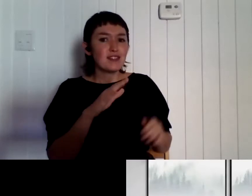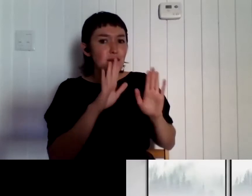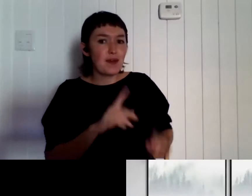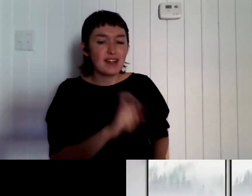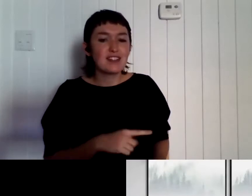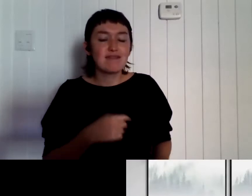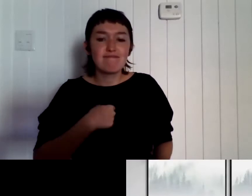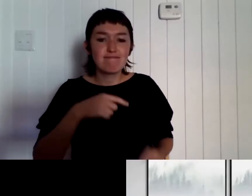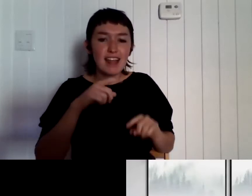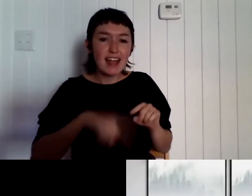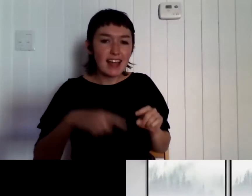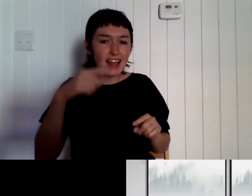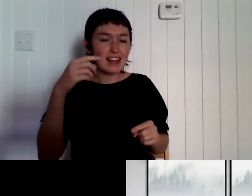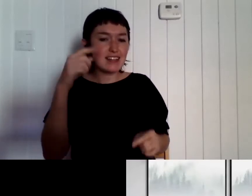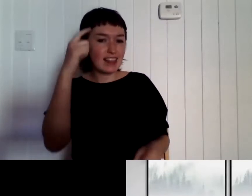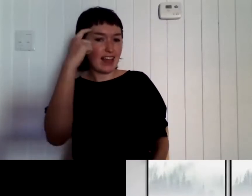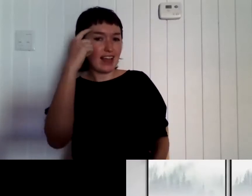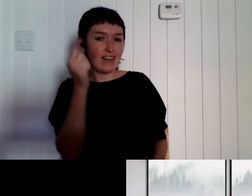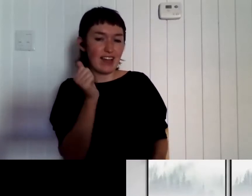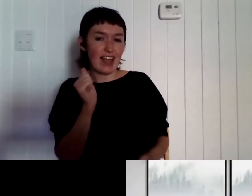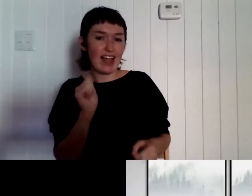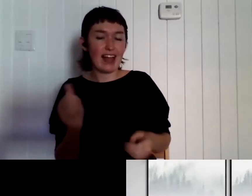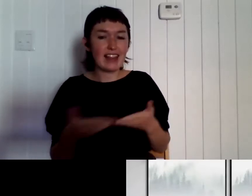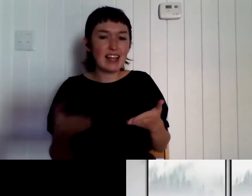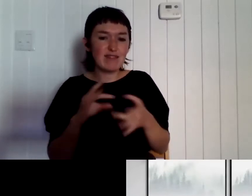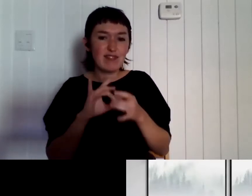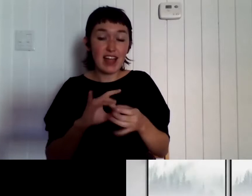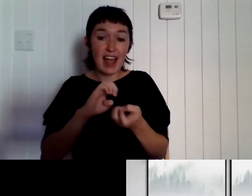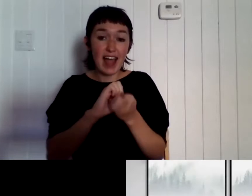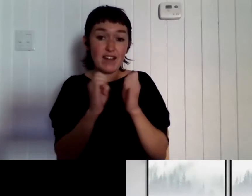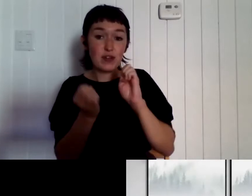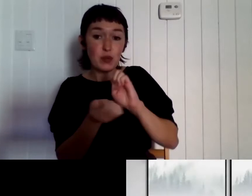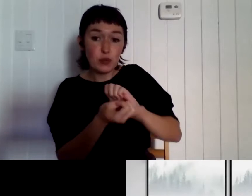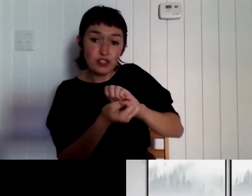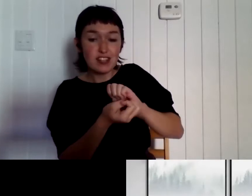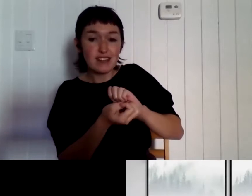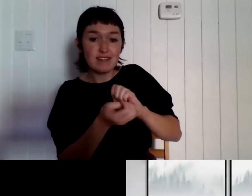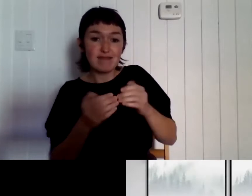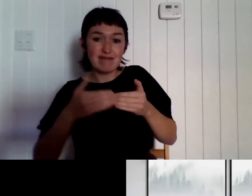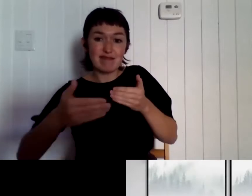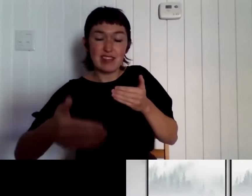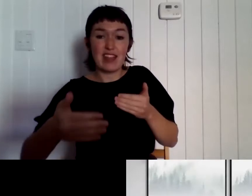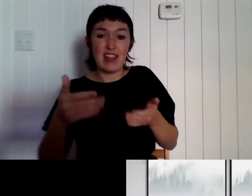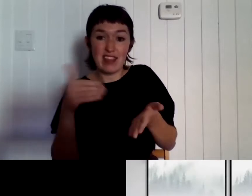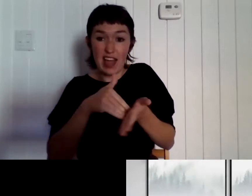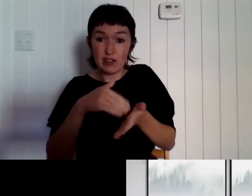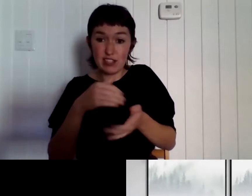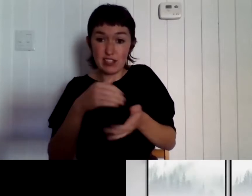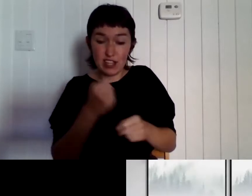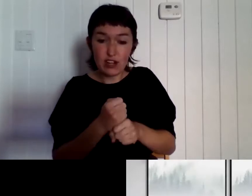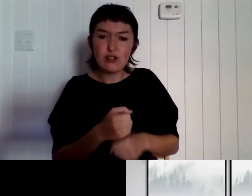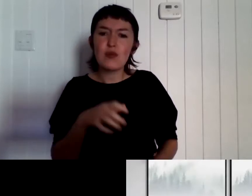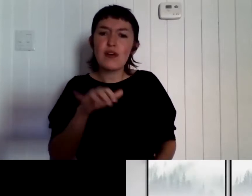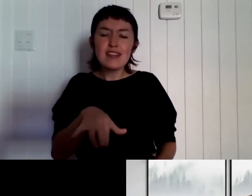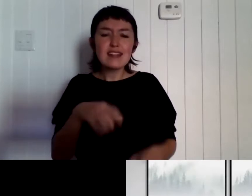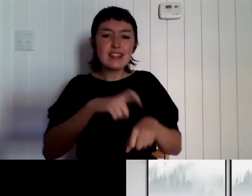what we're expecting for human evolution over the next 1,000 years. That's also like a time scale that's very